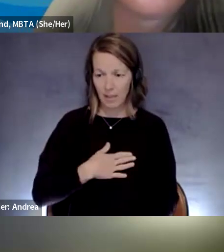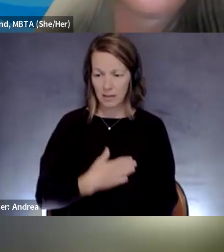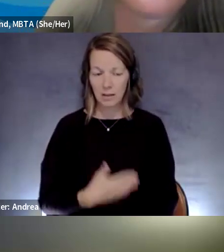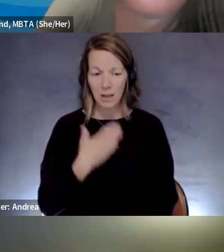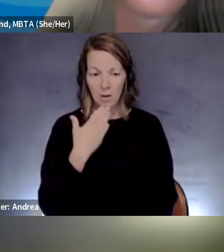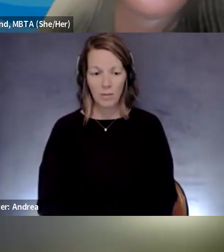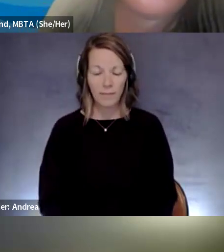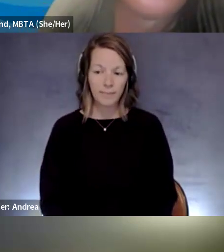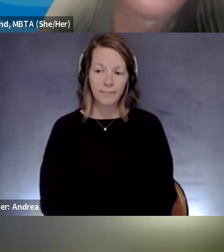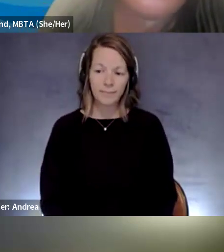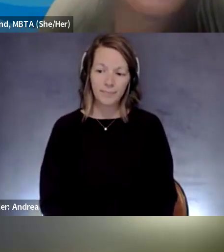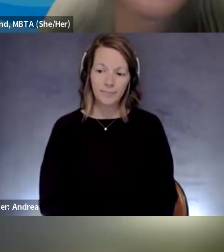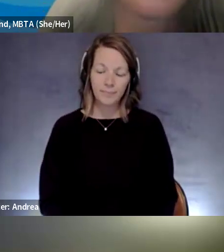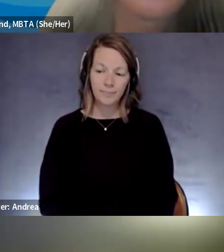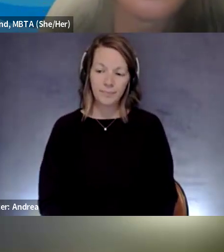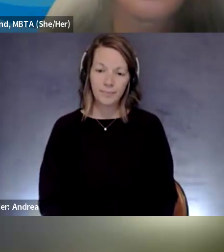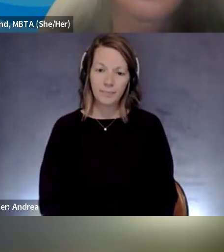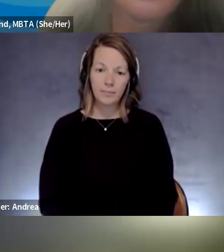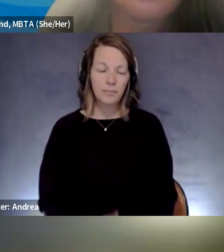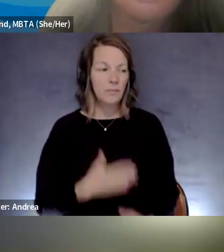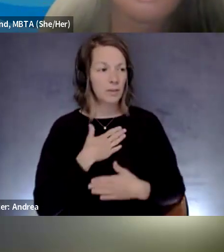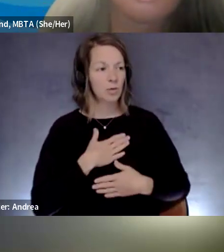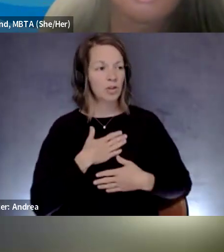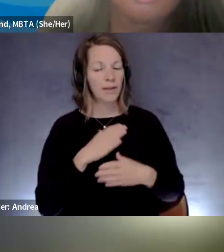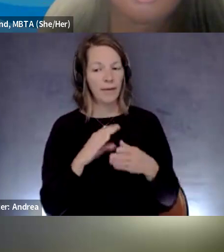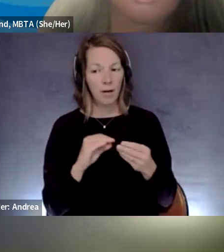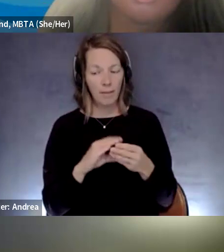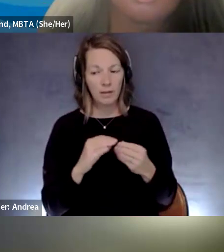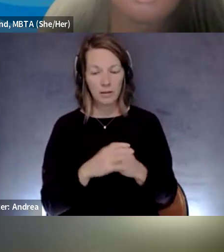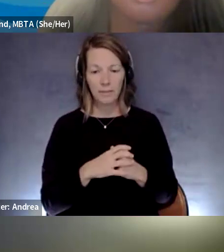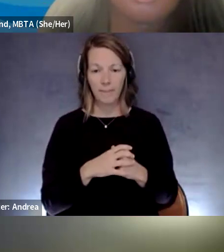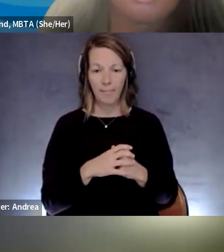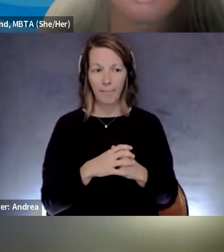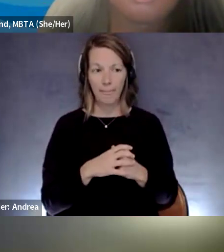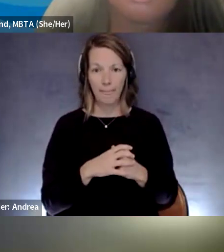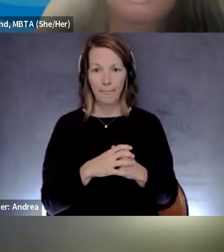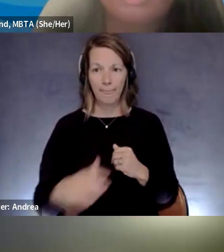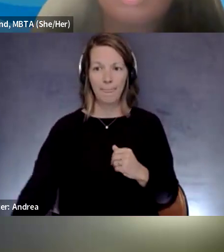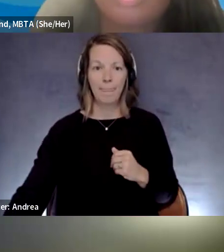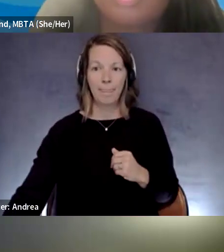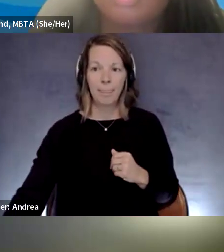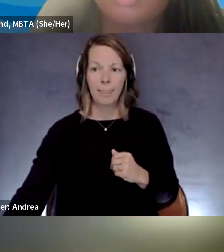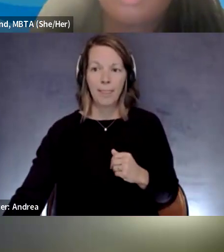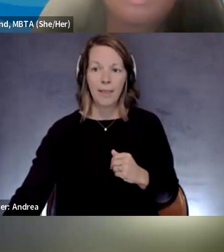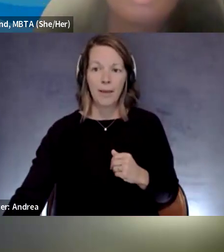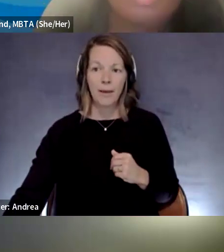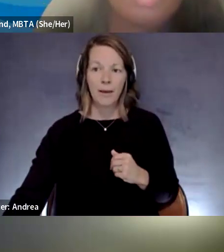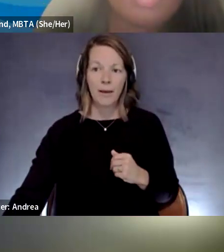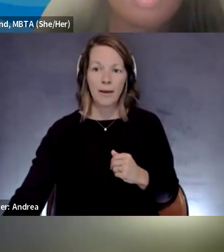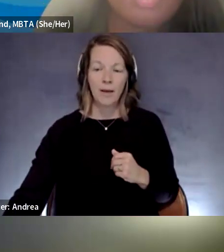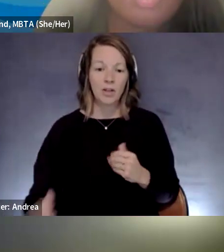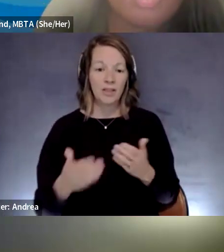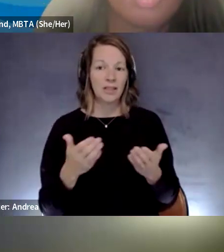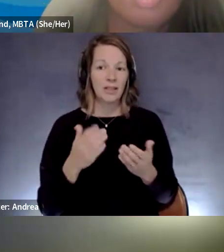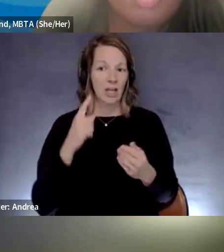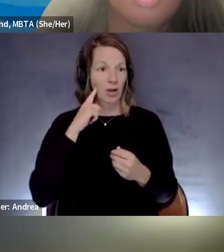you. Thank you, Joel. Appreciate the comments. And just say, hearing